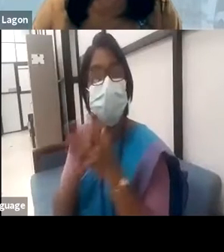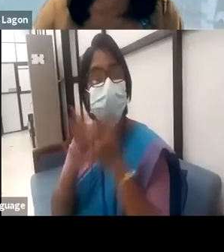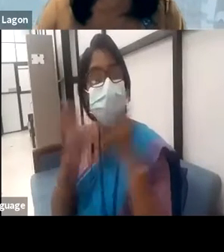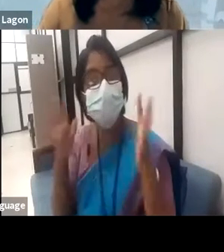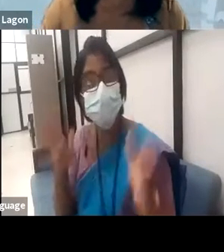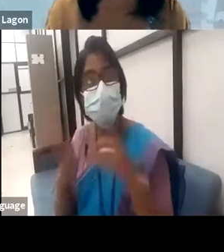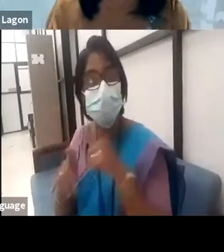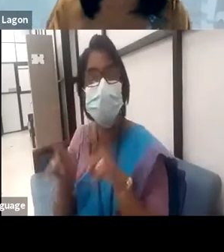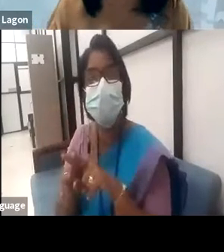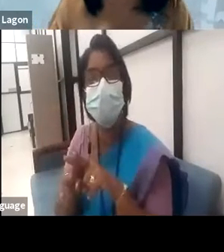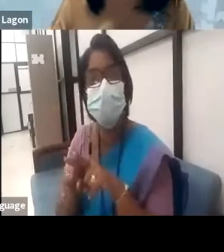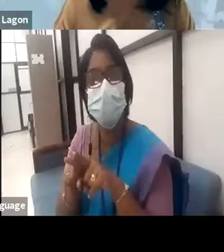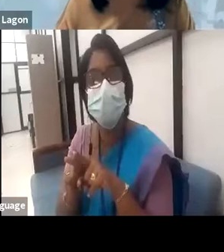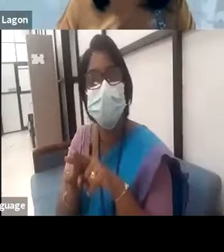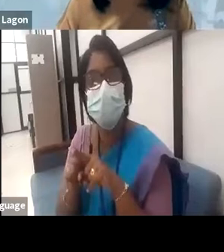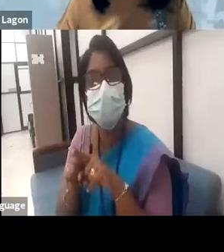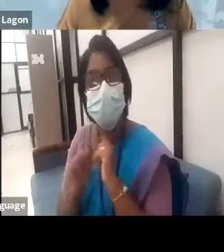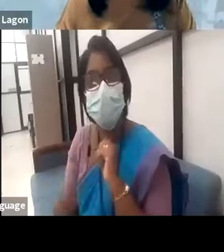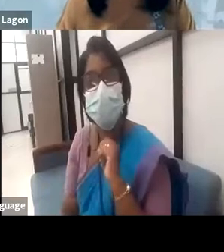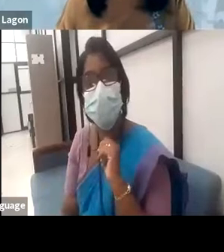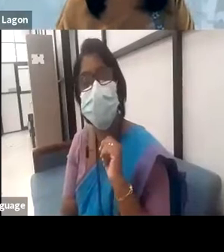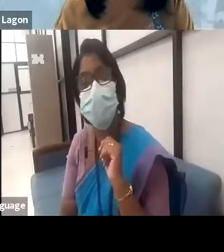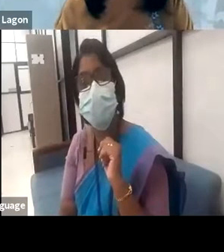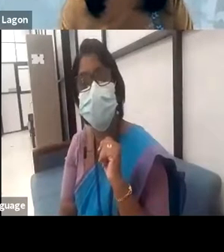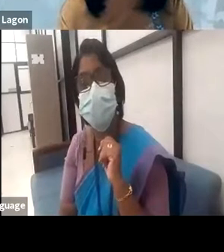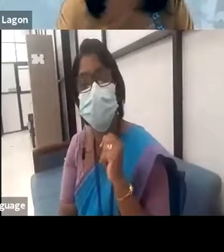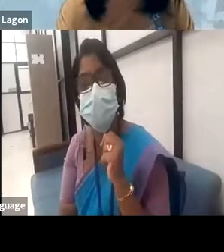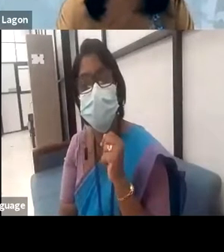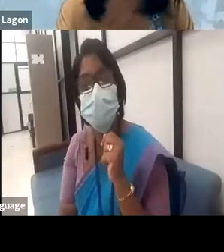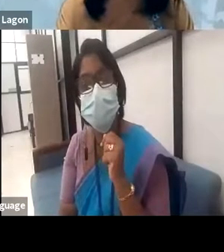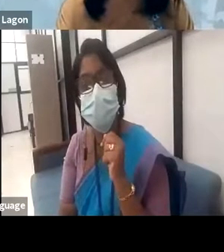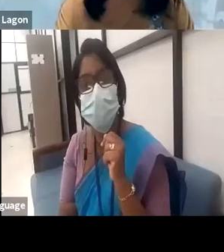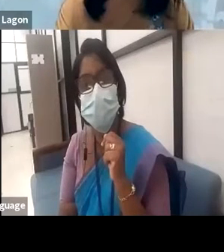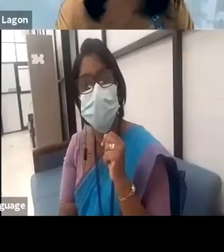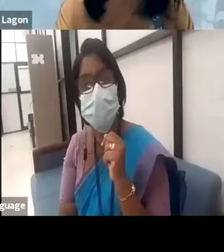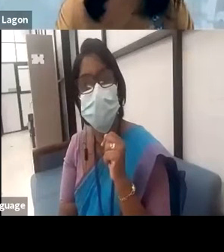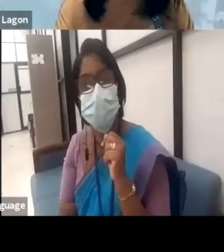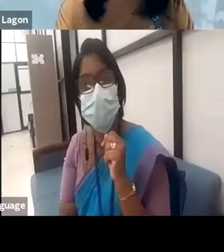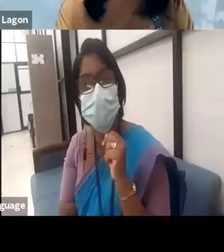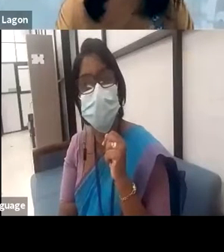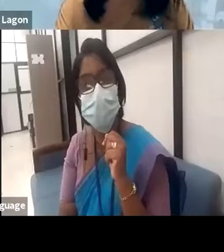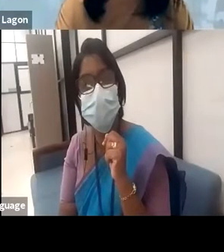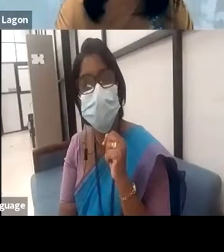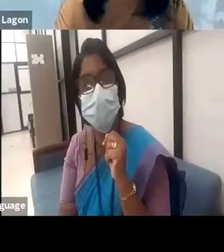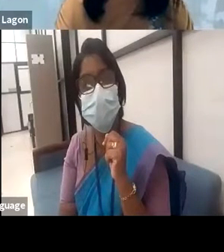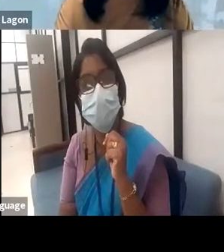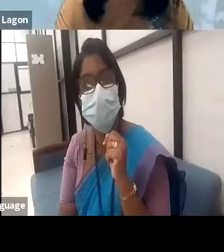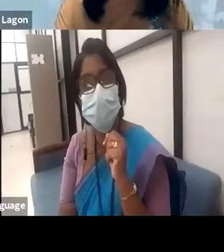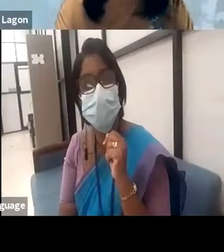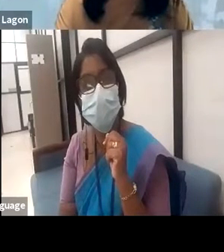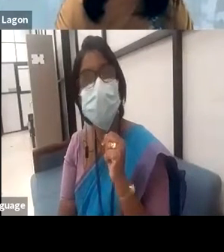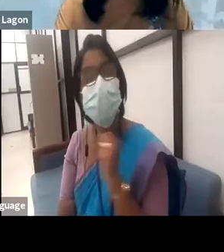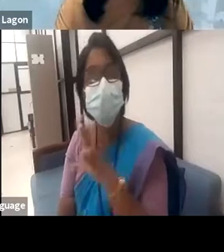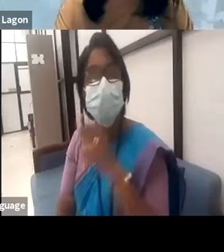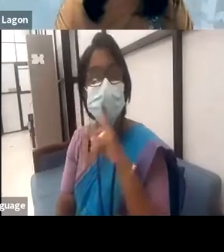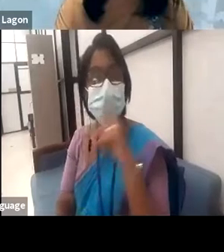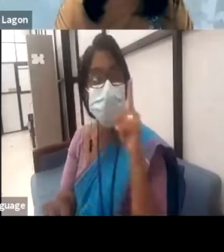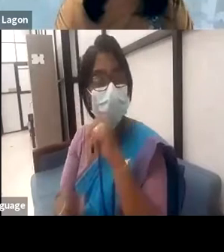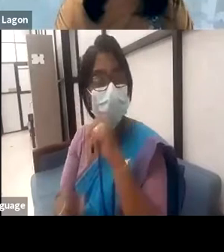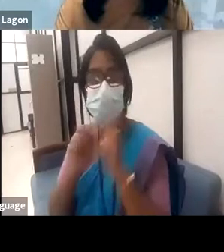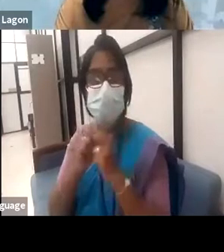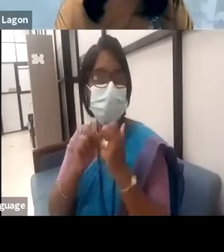issues. The first issue that I would like to highlight is the development of Sri Lanka